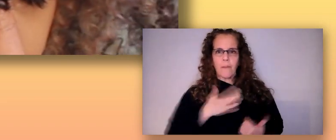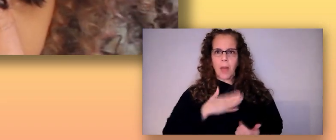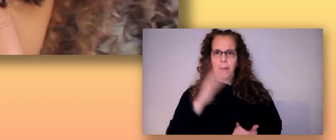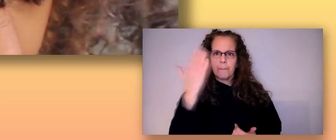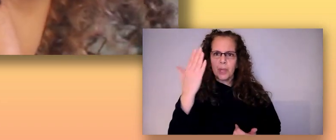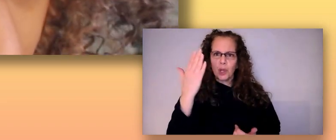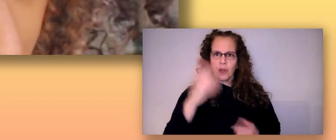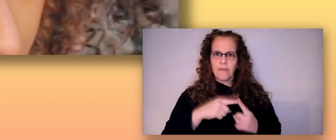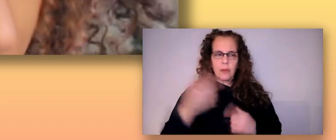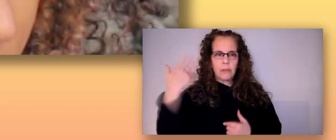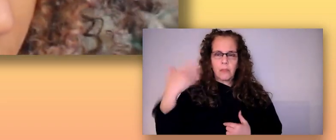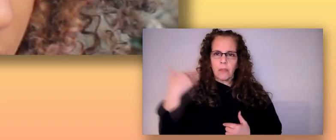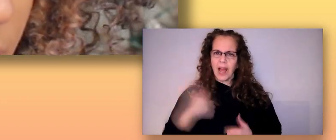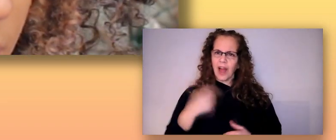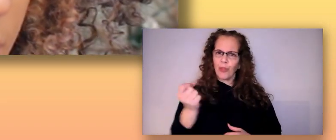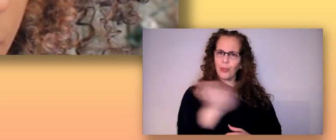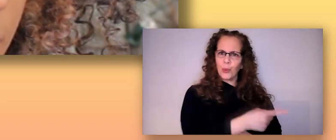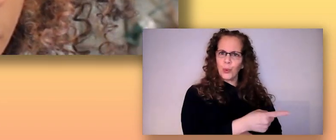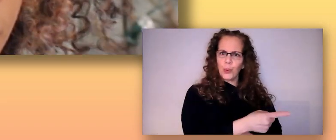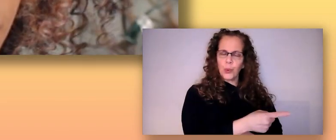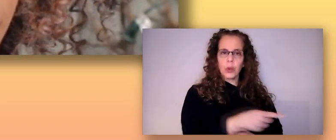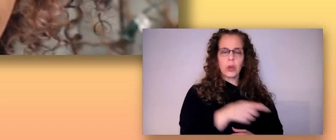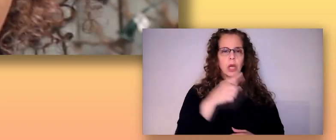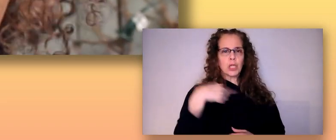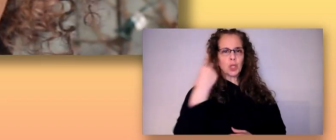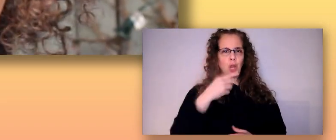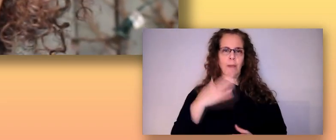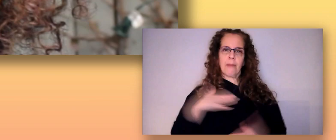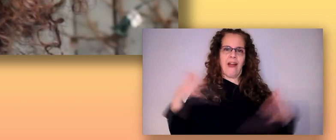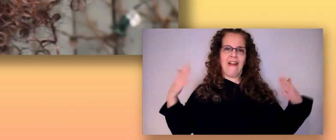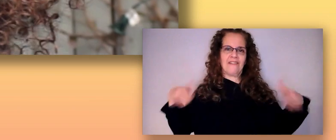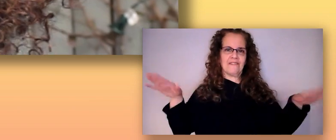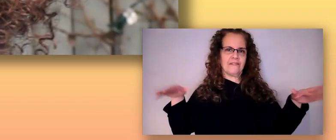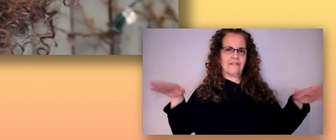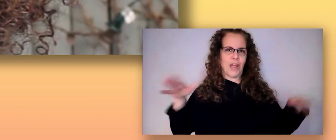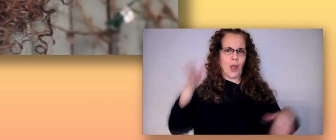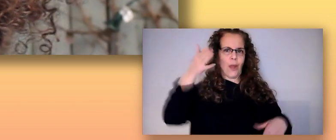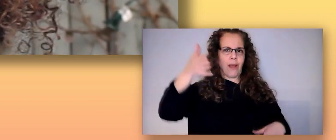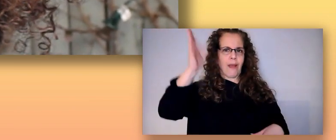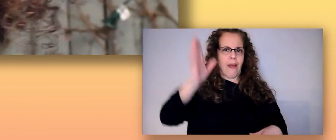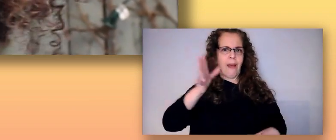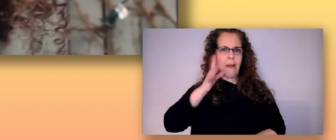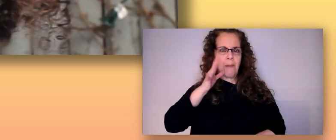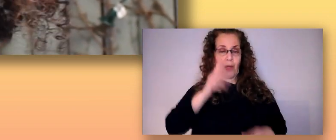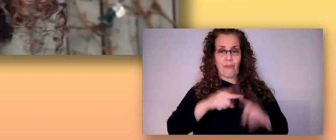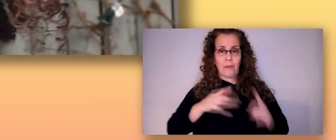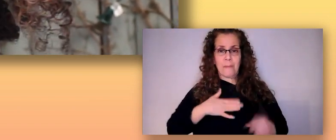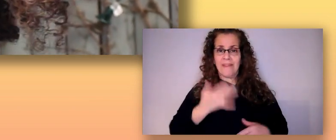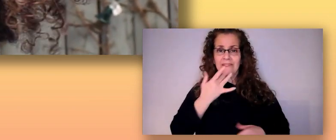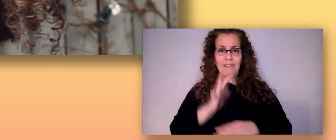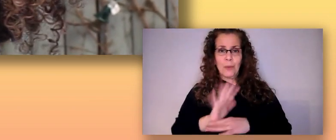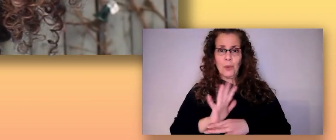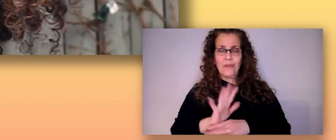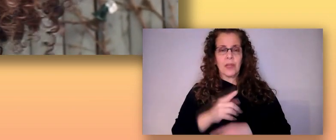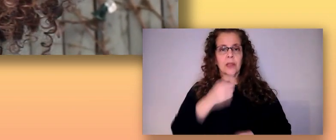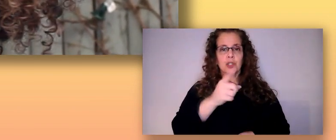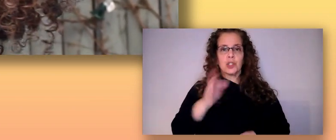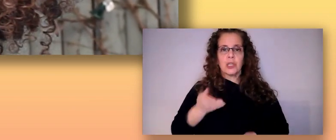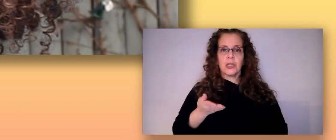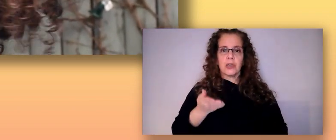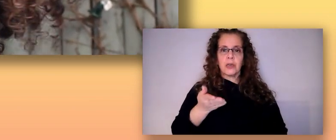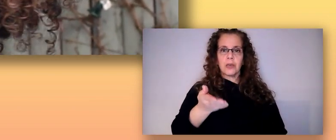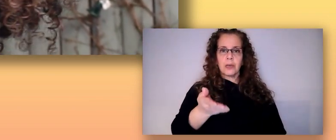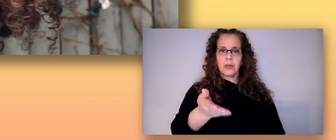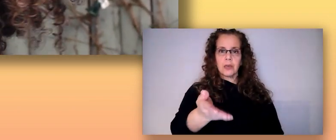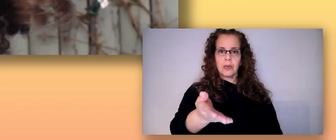was. She looked just like the fairy godmother in my favorite film, and she held out her hand. I